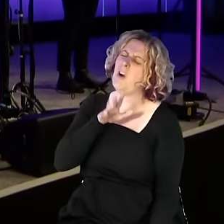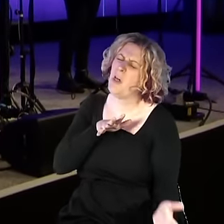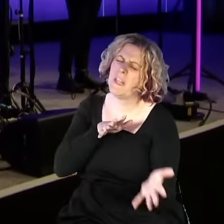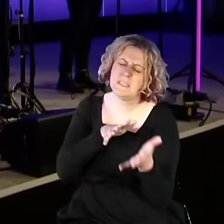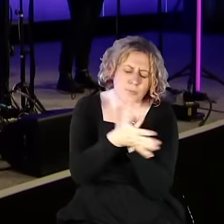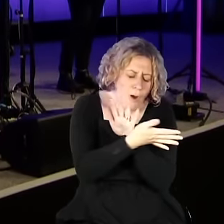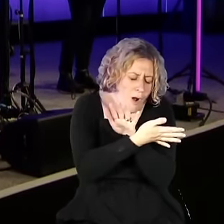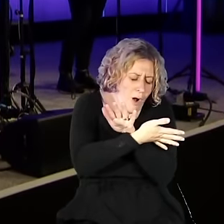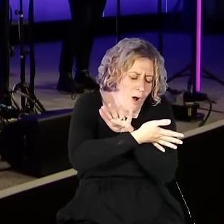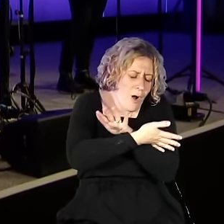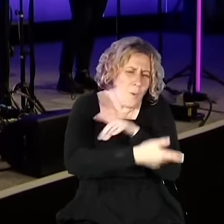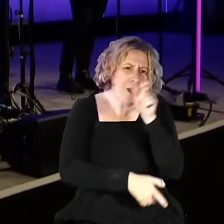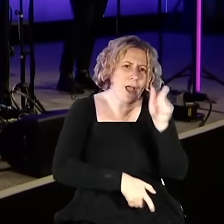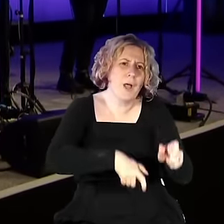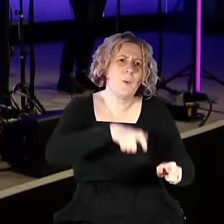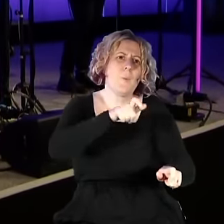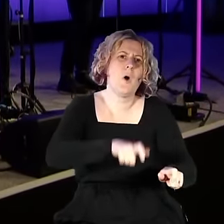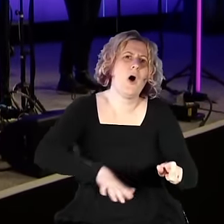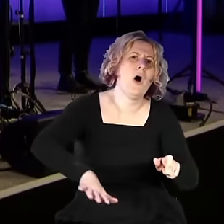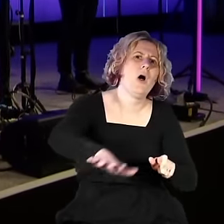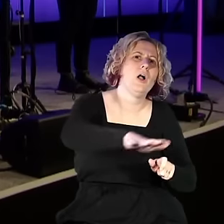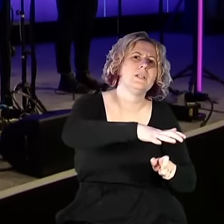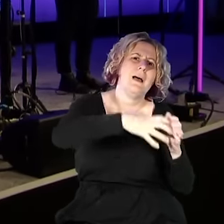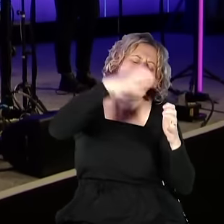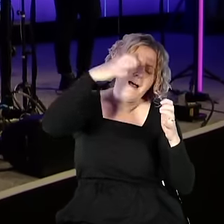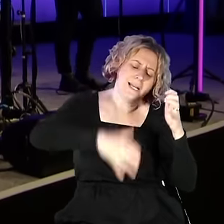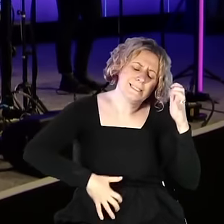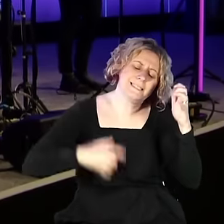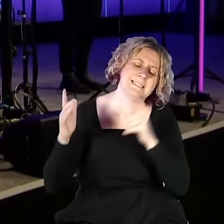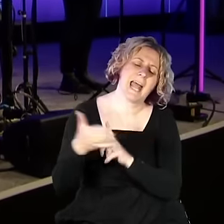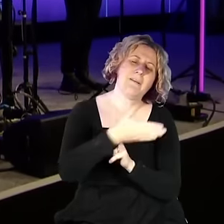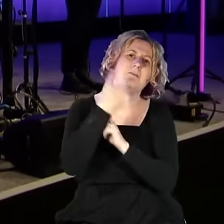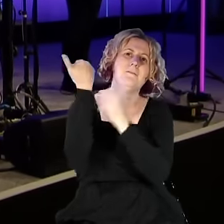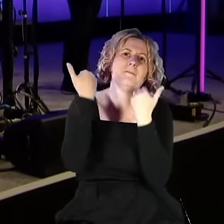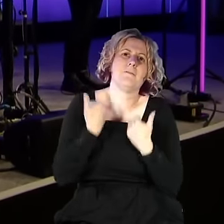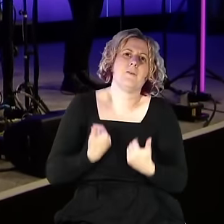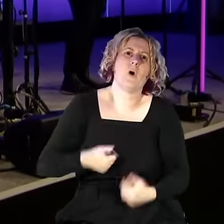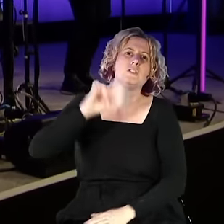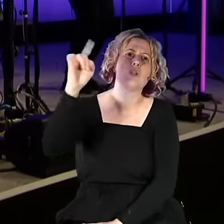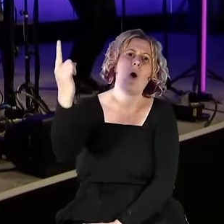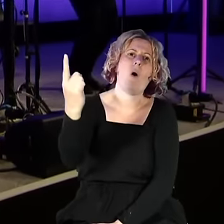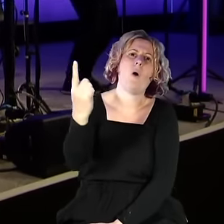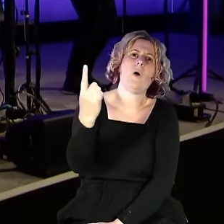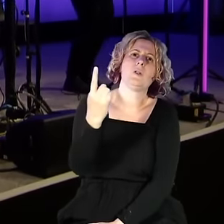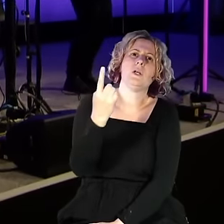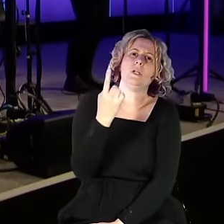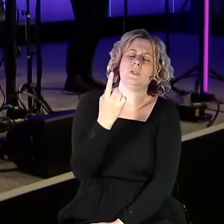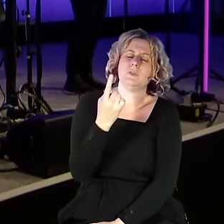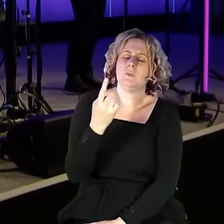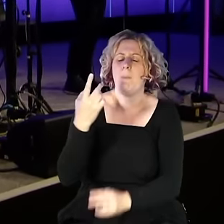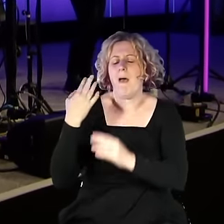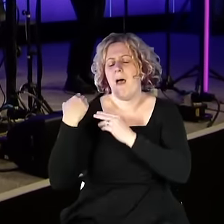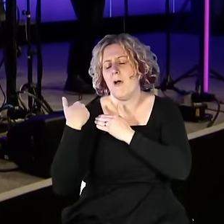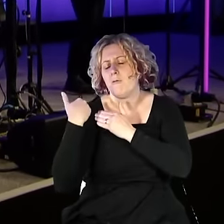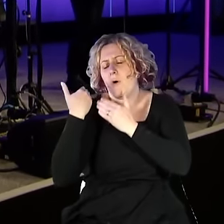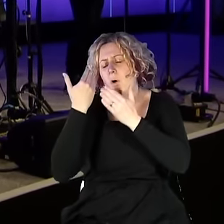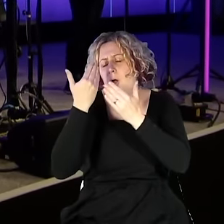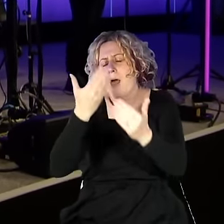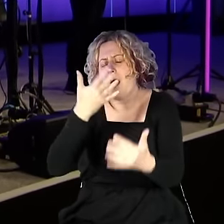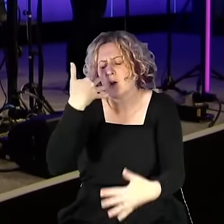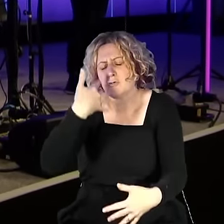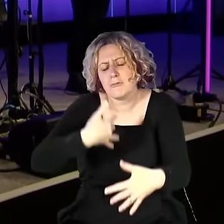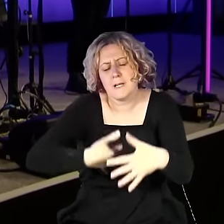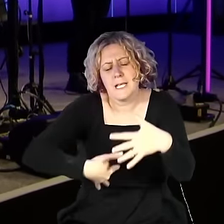name. For this broken world, a Savior first home to bear